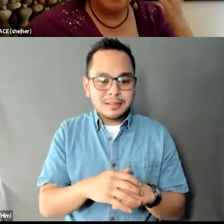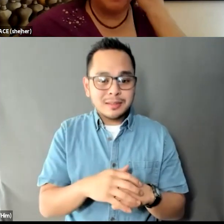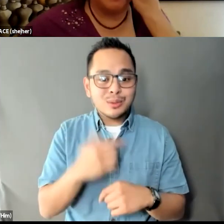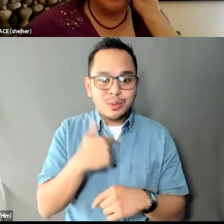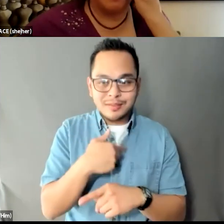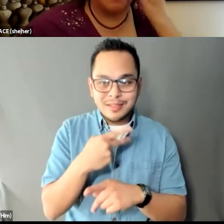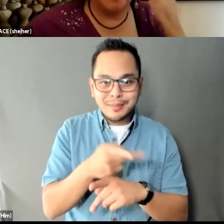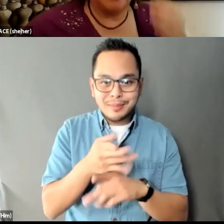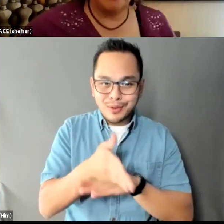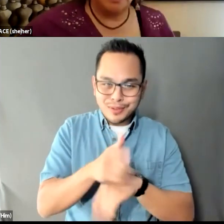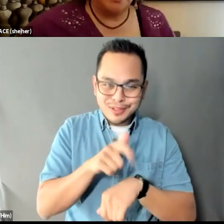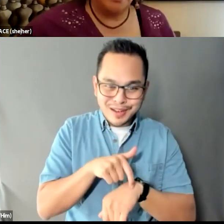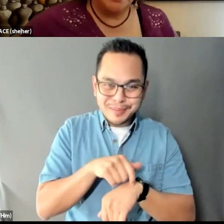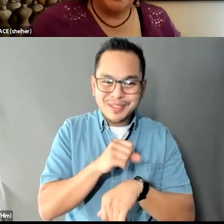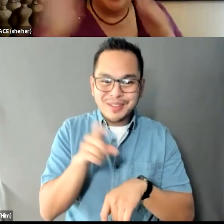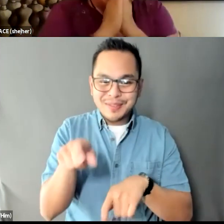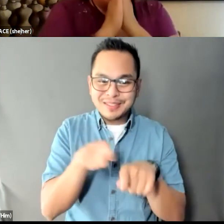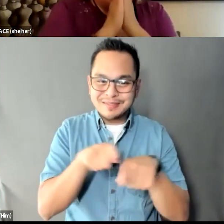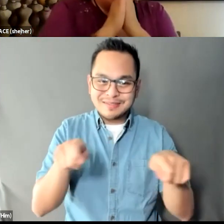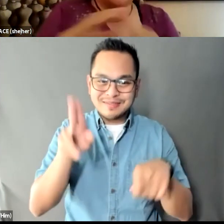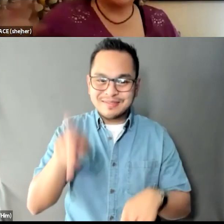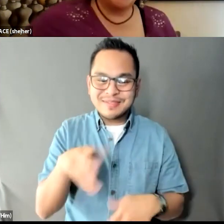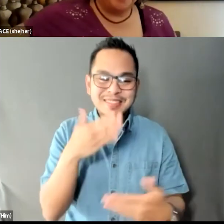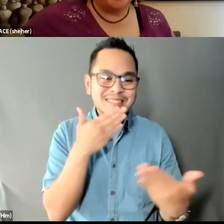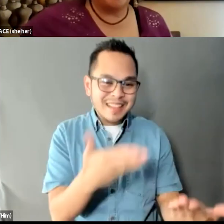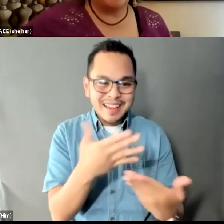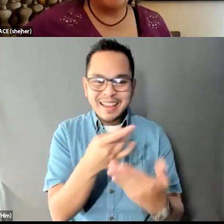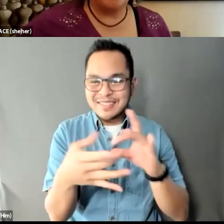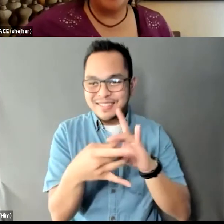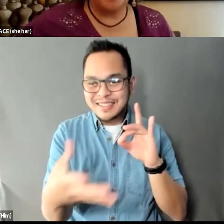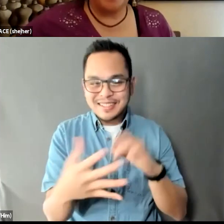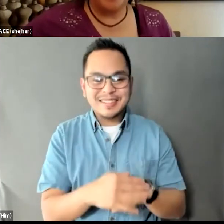kept them over time, so we need to thank them and release them.